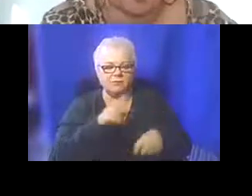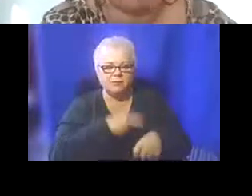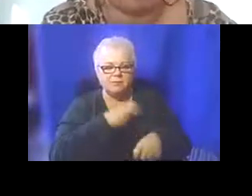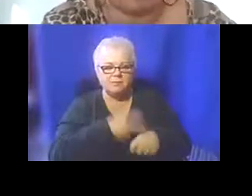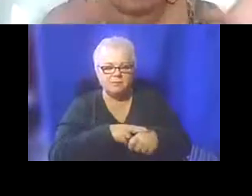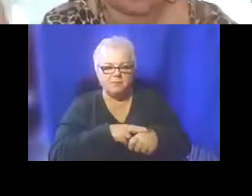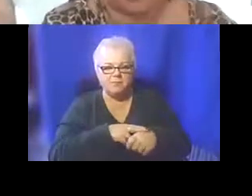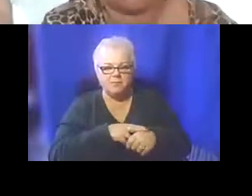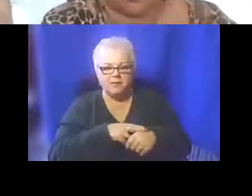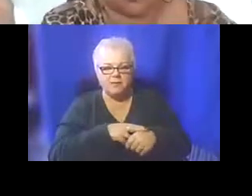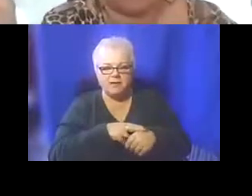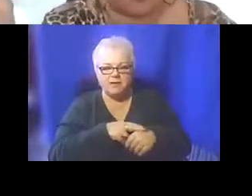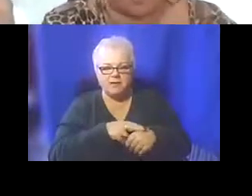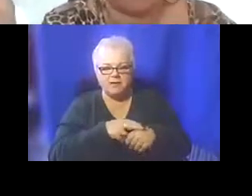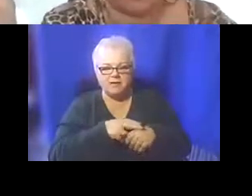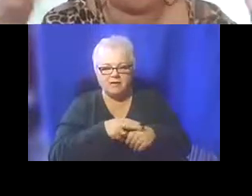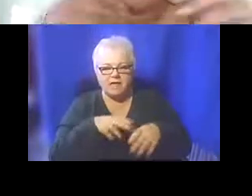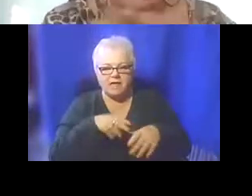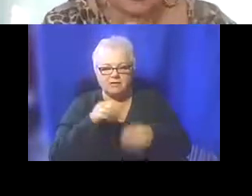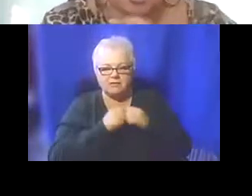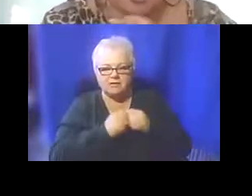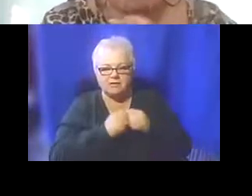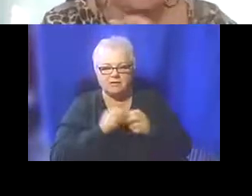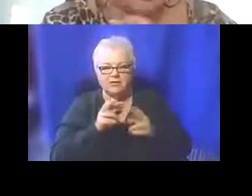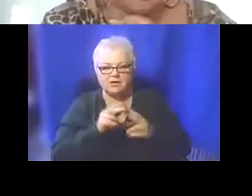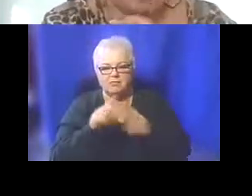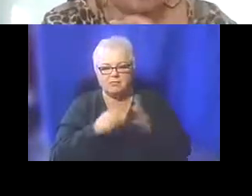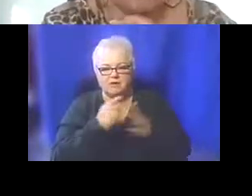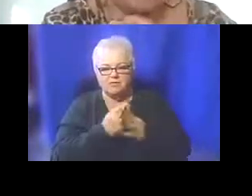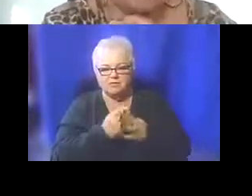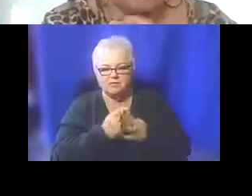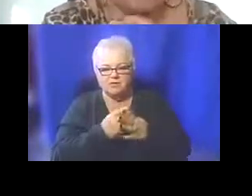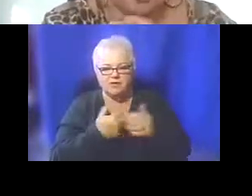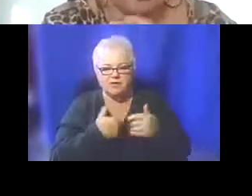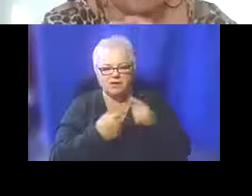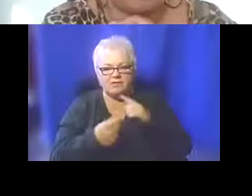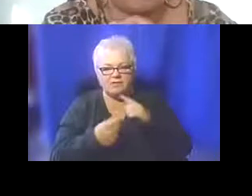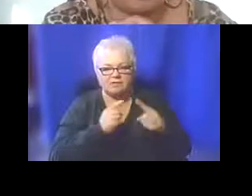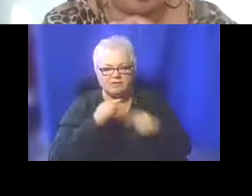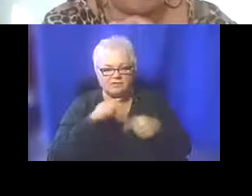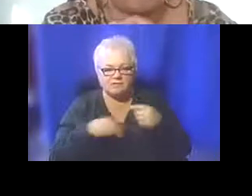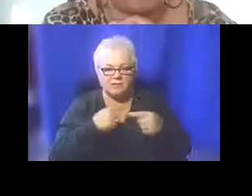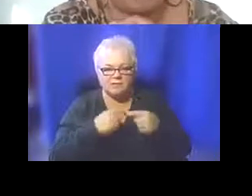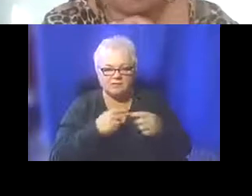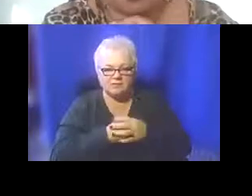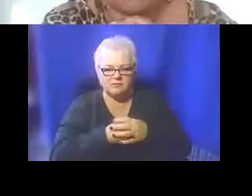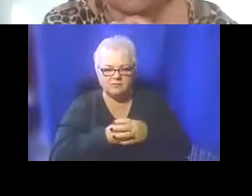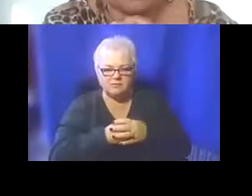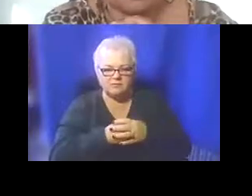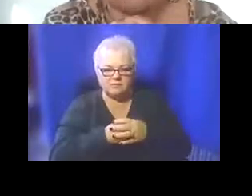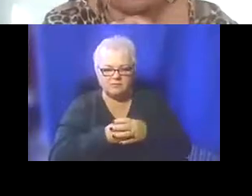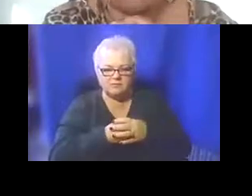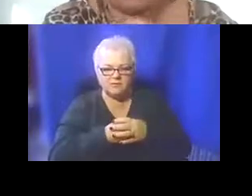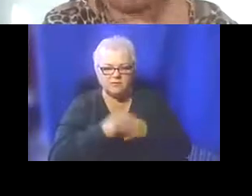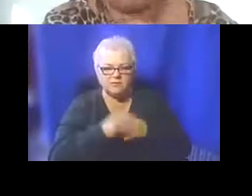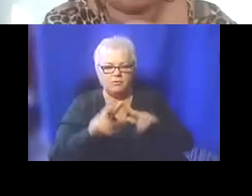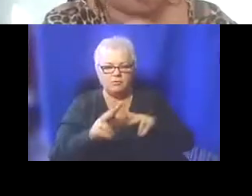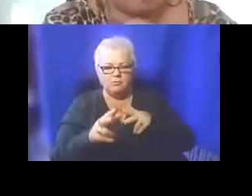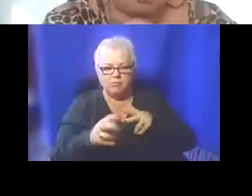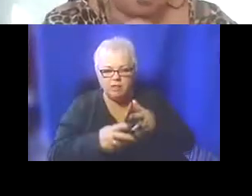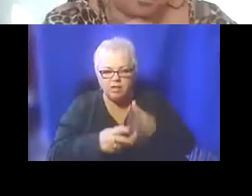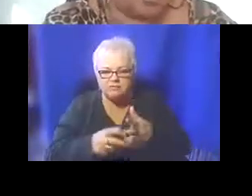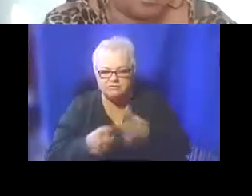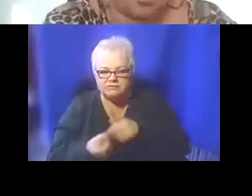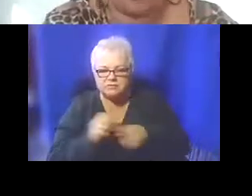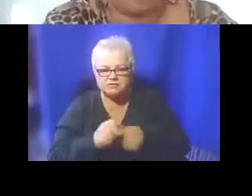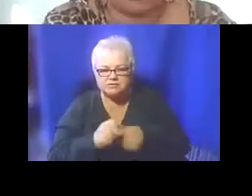we were out together for a couple hours, and we just had a conversation about like, well, when you pull up at a scene, do you think about